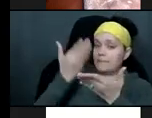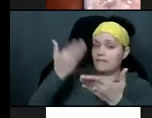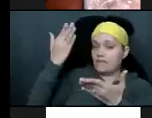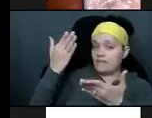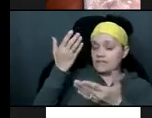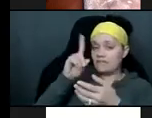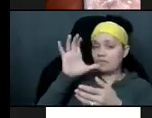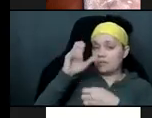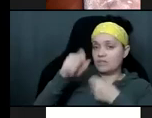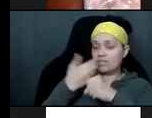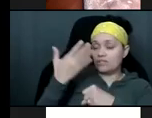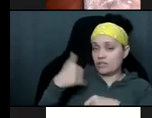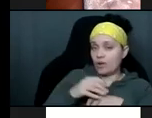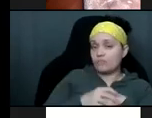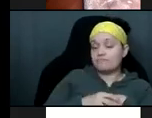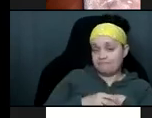100 years ago.